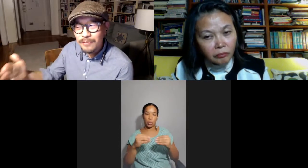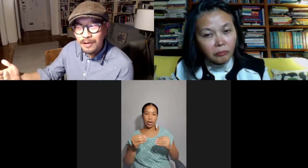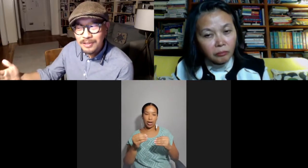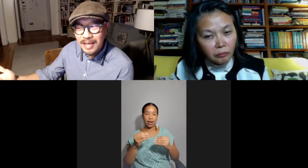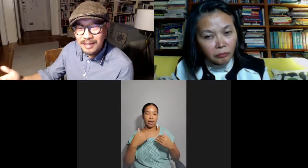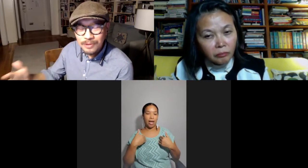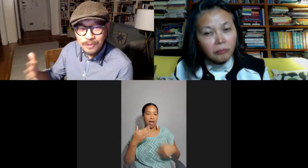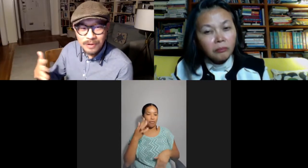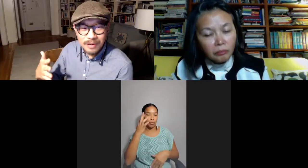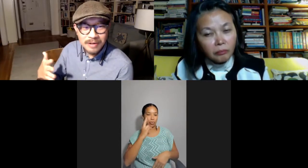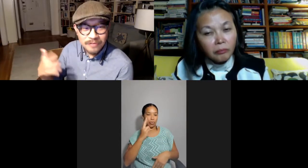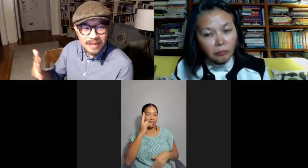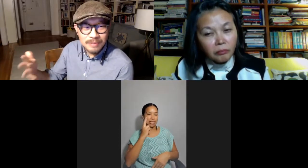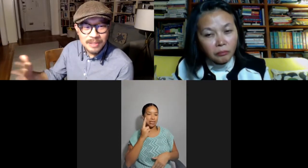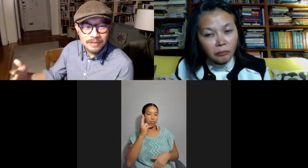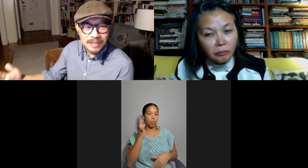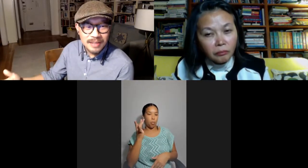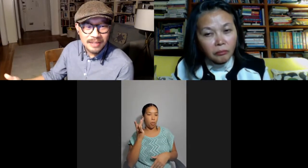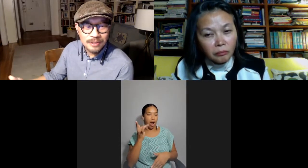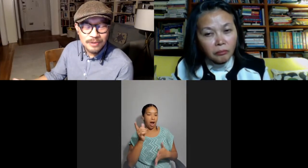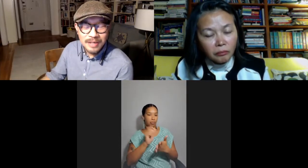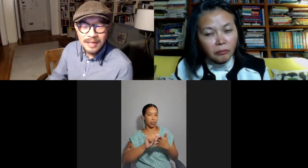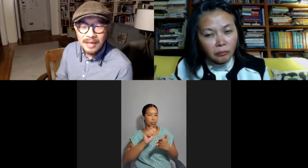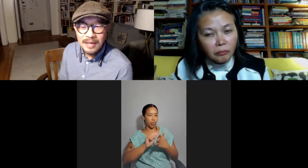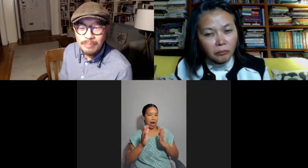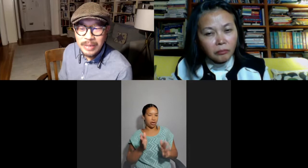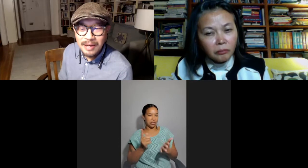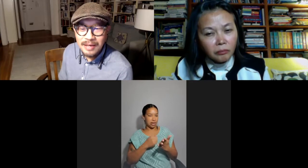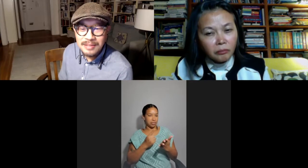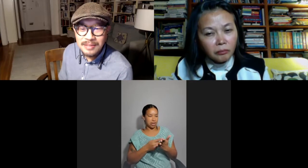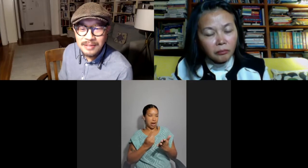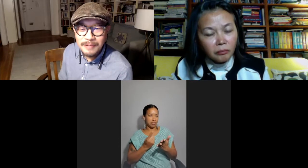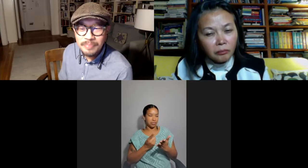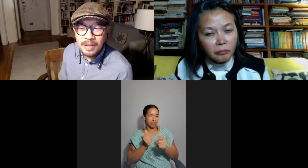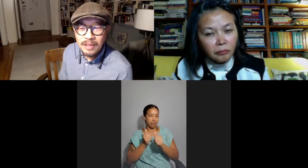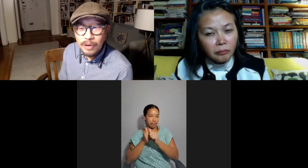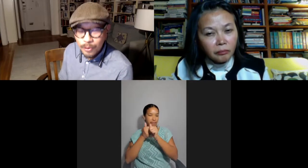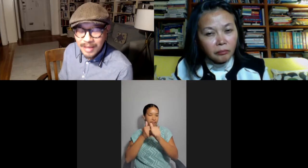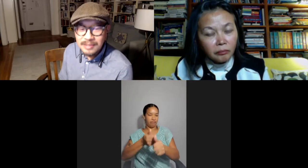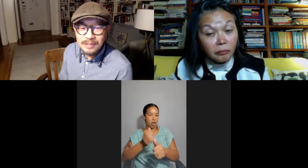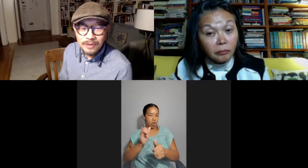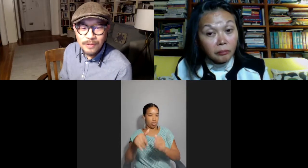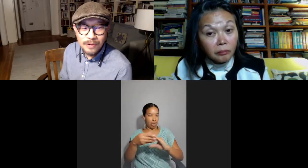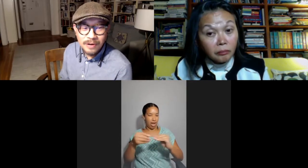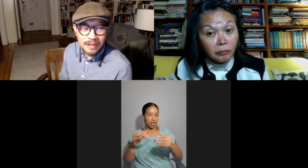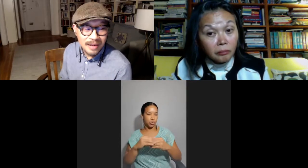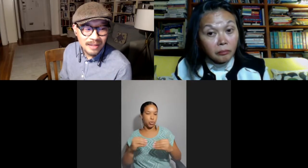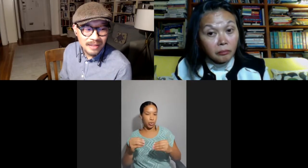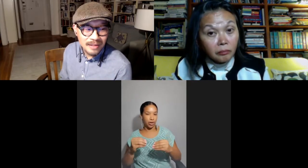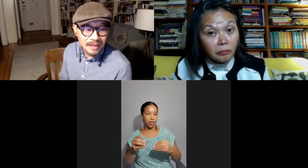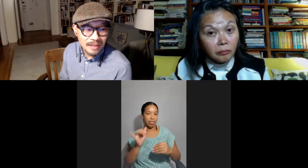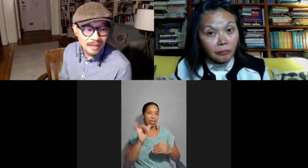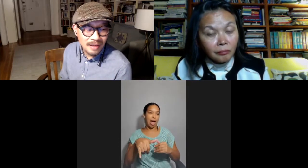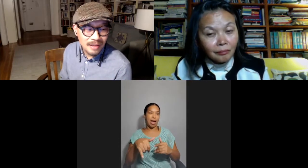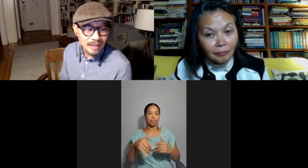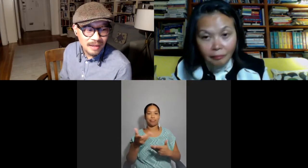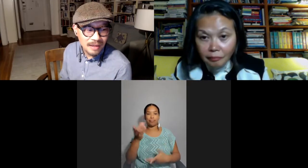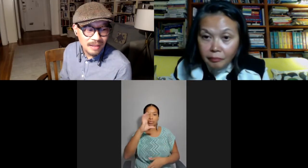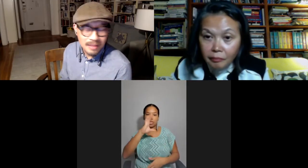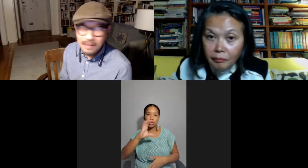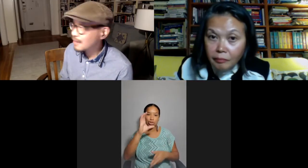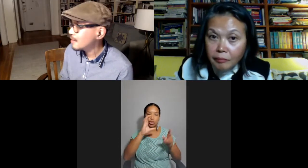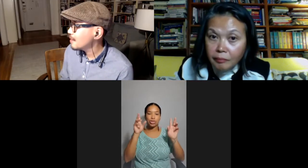sometimes default to that or find themselves in that story, because the quest, or like